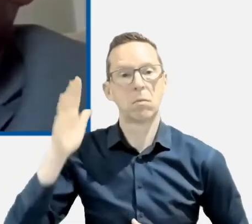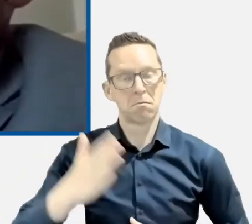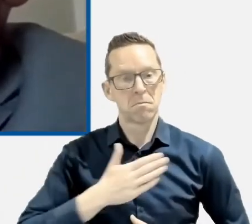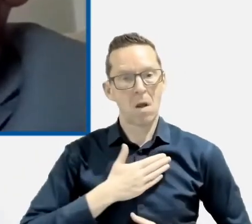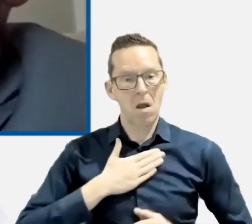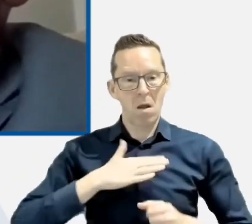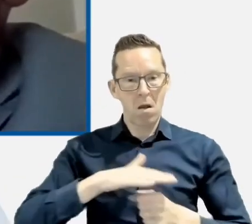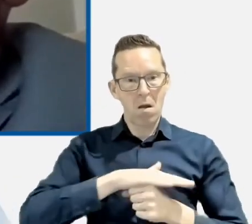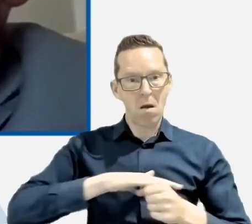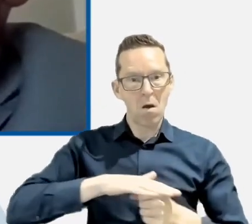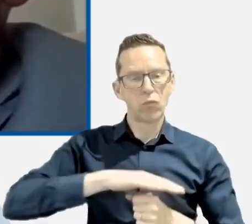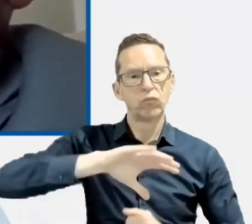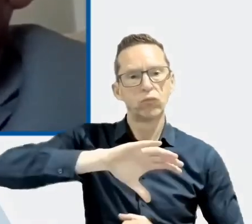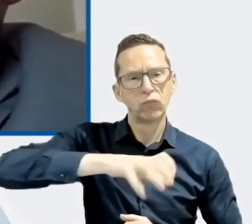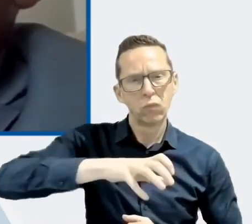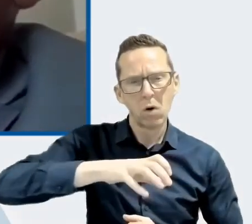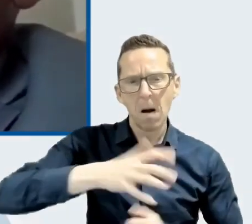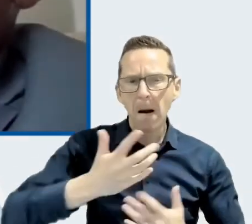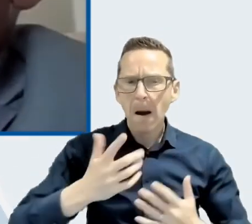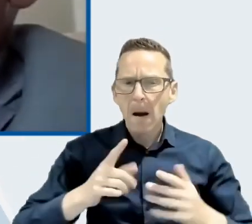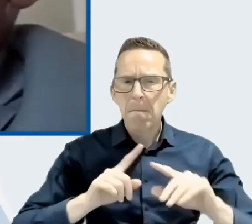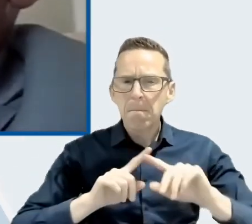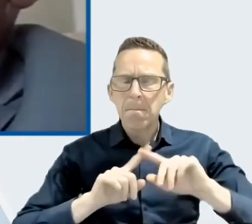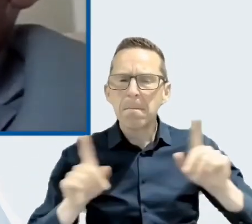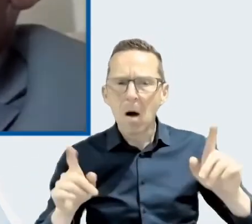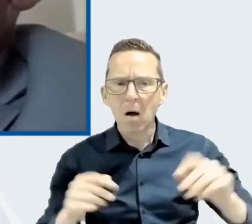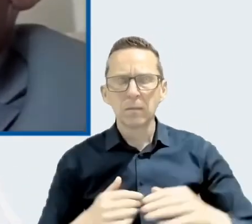is being handled